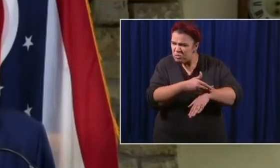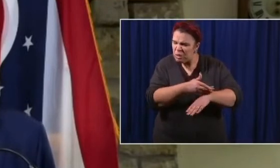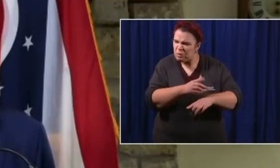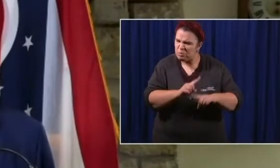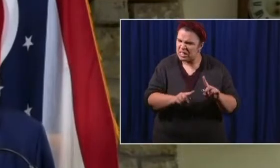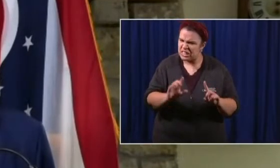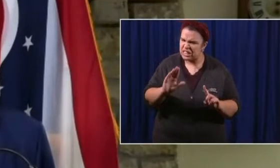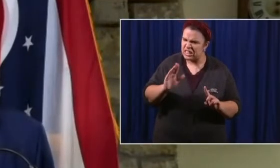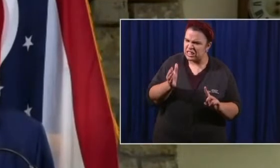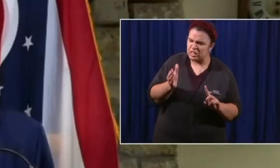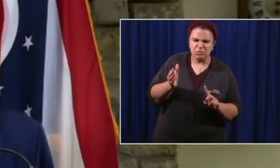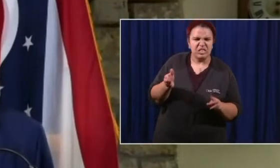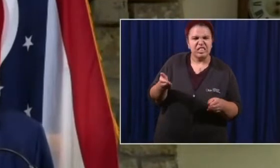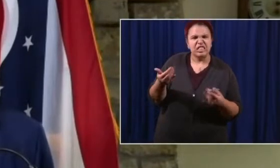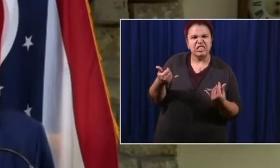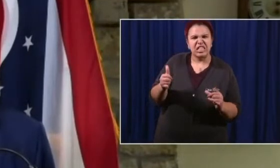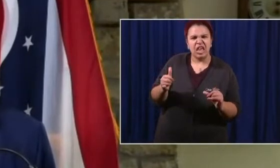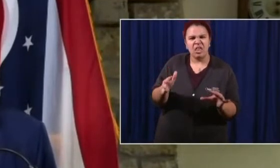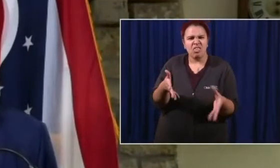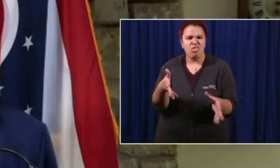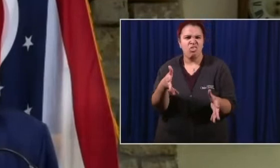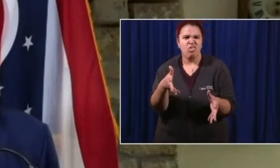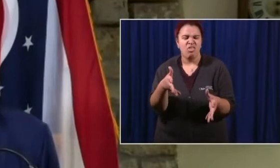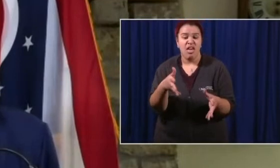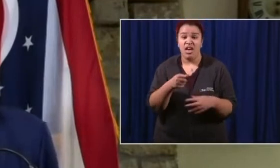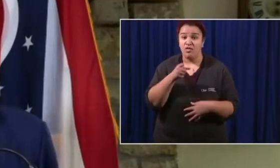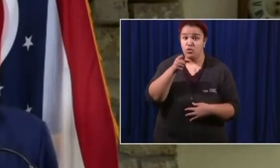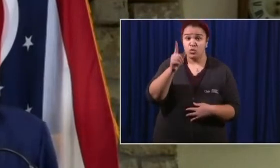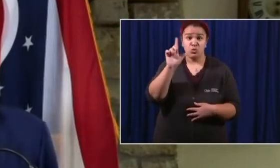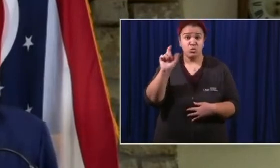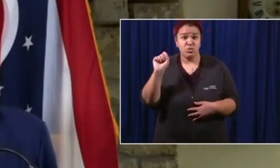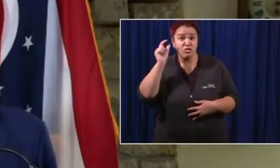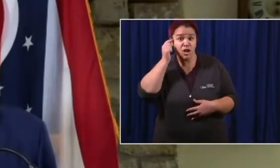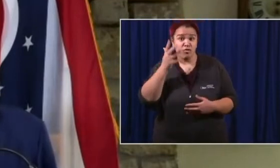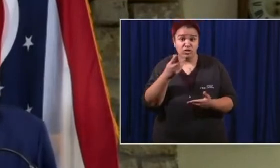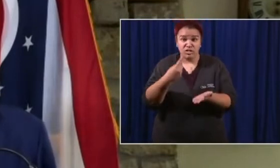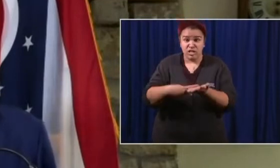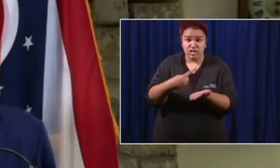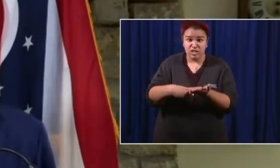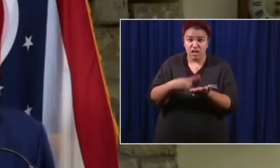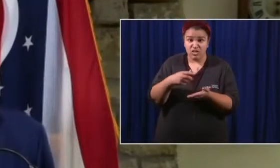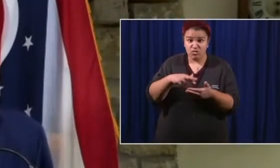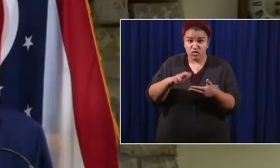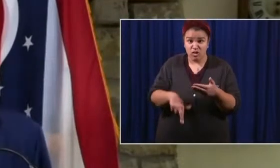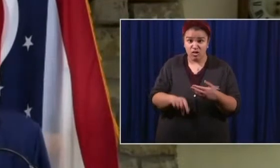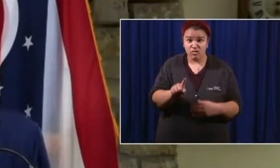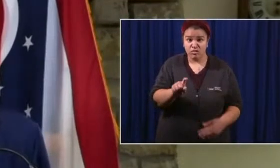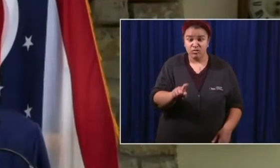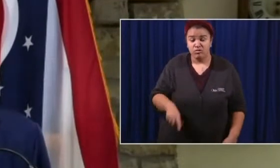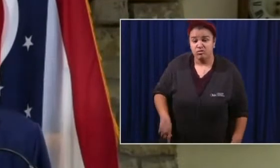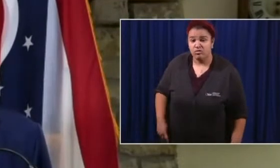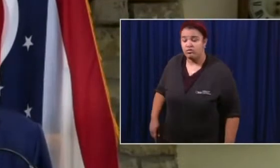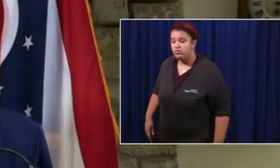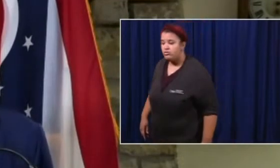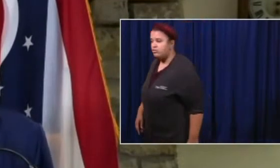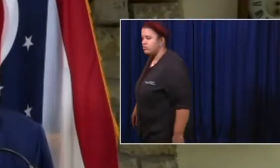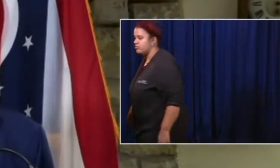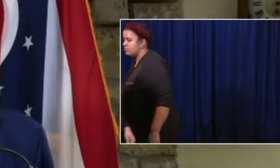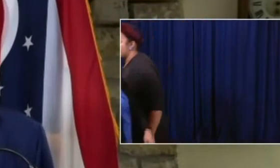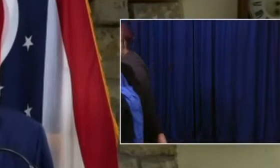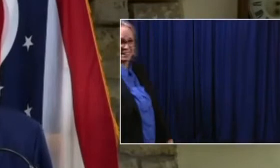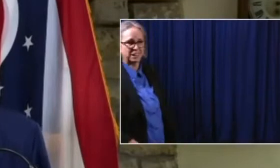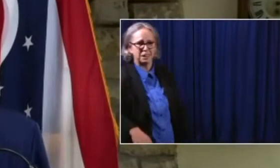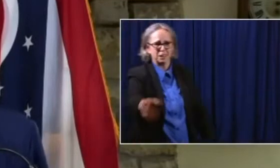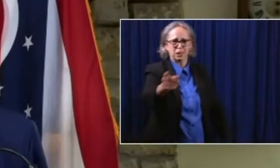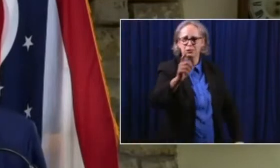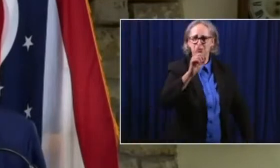average. If you and the Lieutenant Governor could discuss that. Well, sure. Again, the most important thing we can